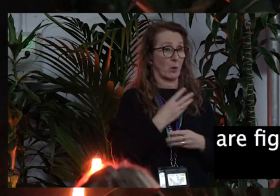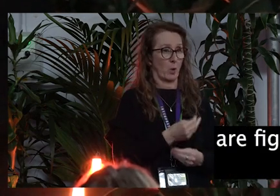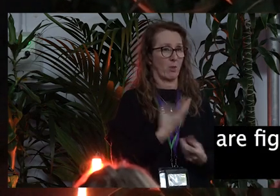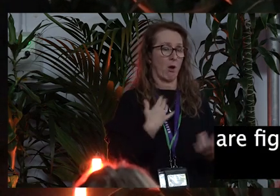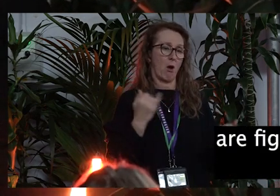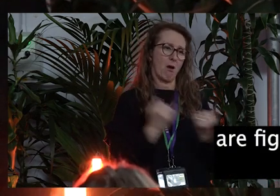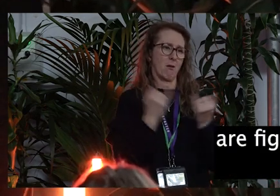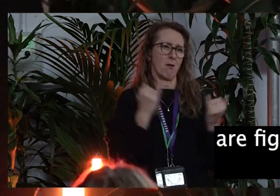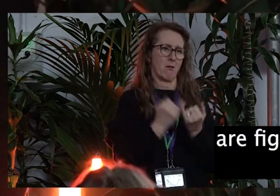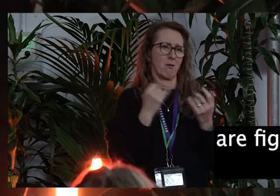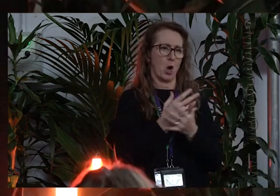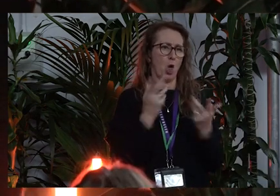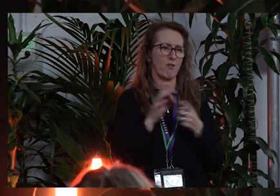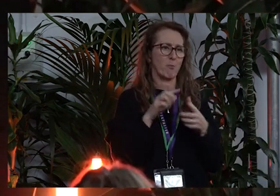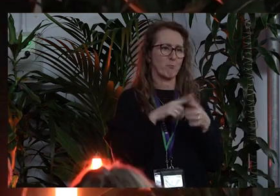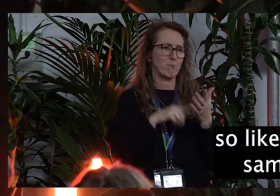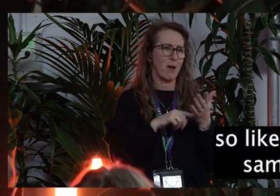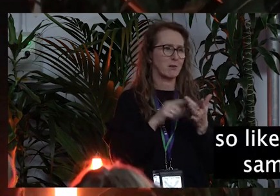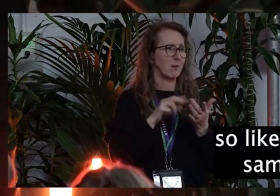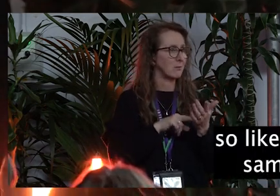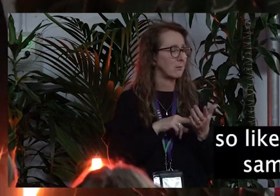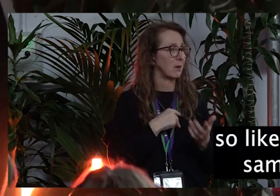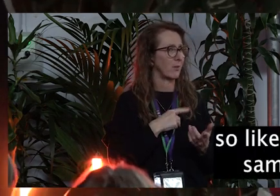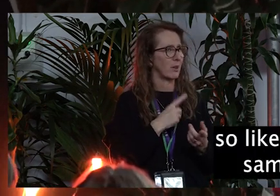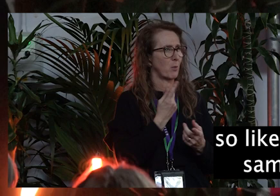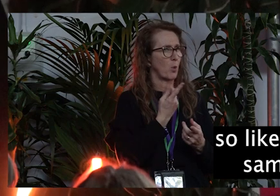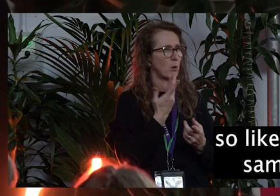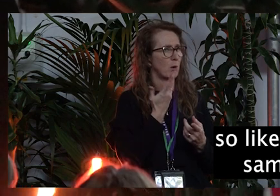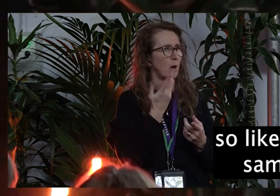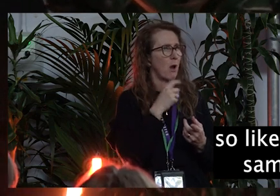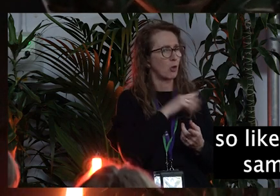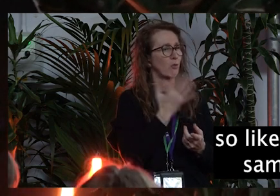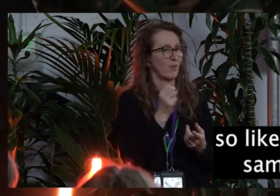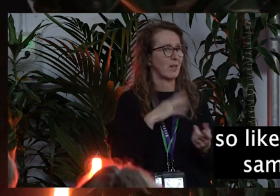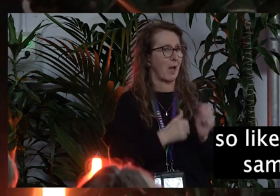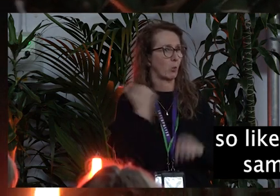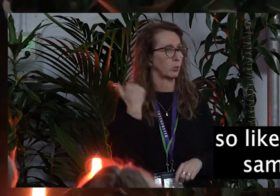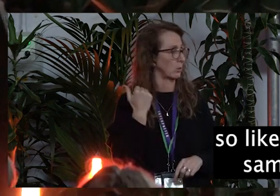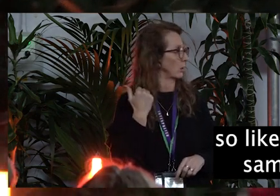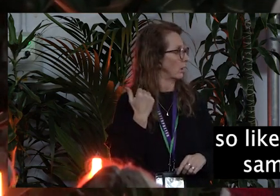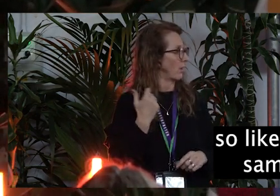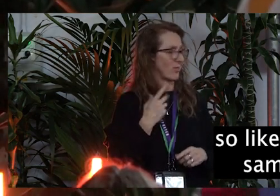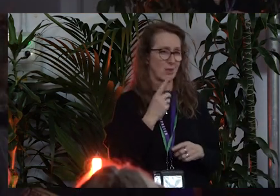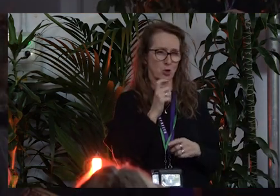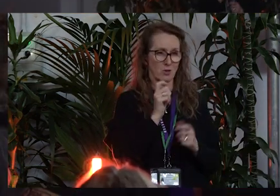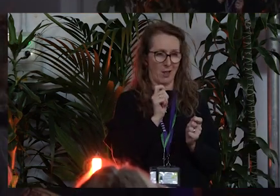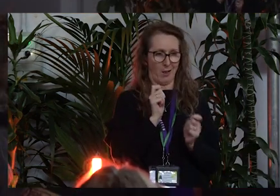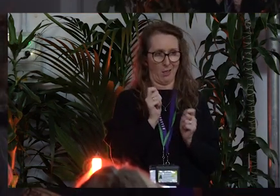fighting against a lot of the patents against emu. It's like 150 out. They're all essentially the same thing, just slightly different.